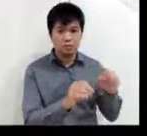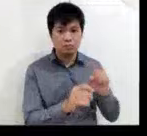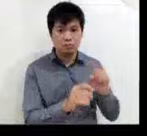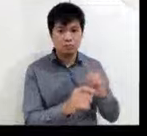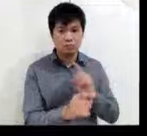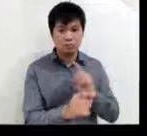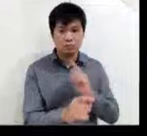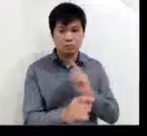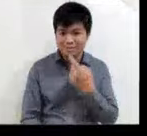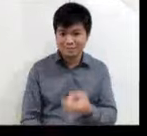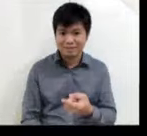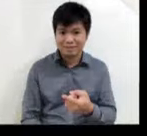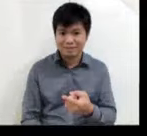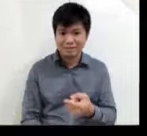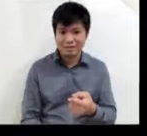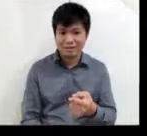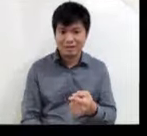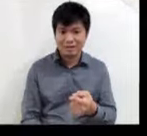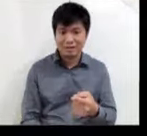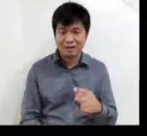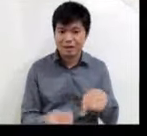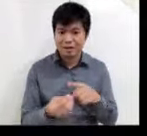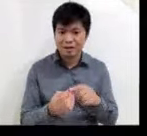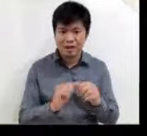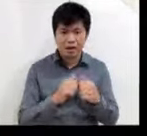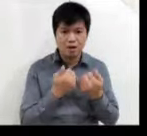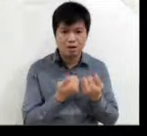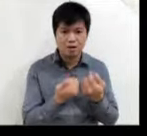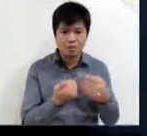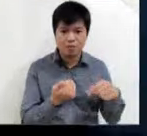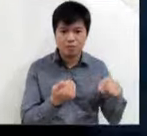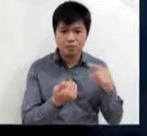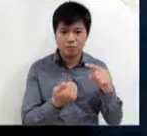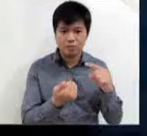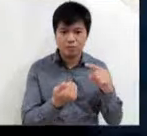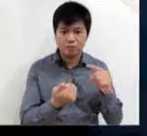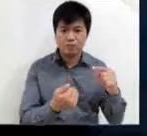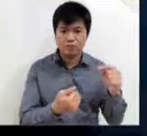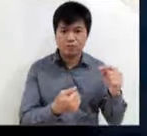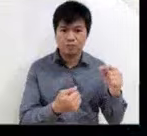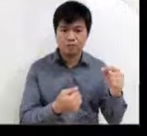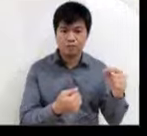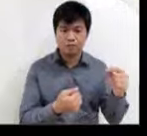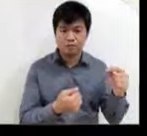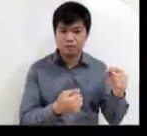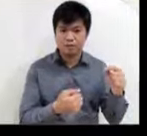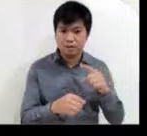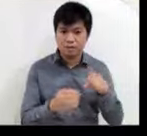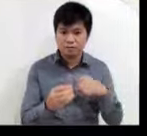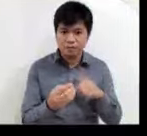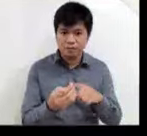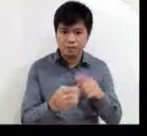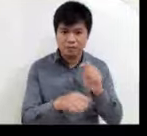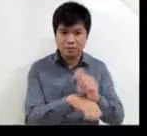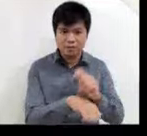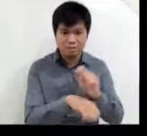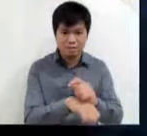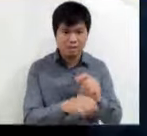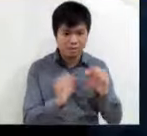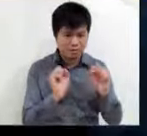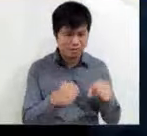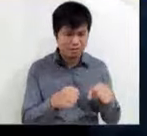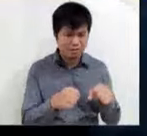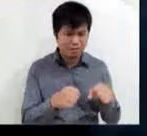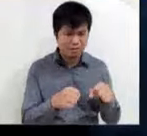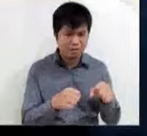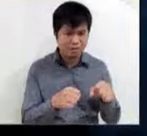press release about how we've crossed the 33 billion mark. Yes. In terms of the trade. Can it get a little faster, do you see, in